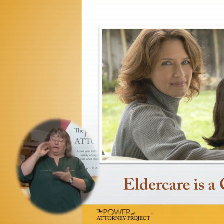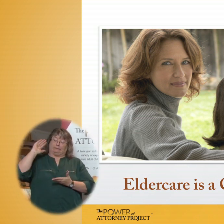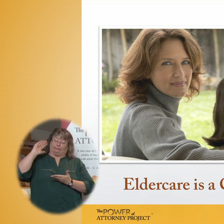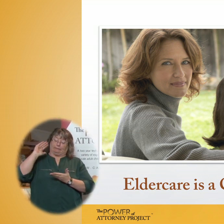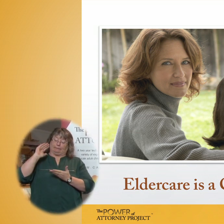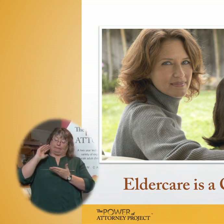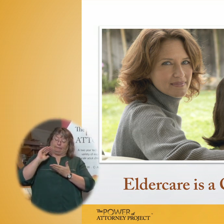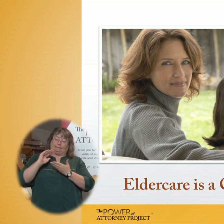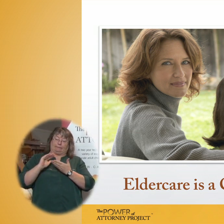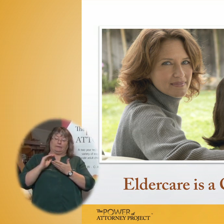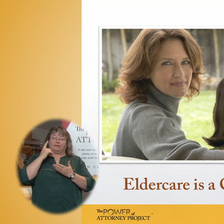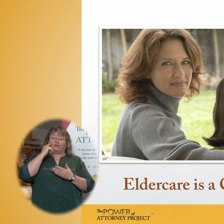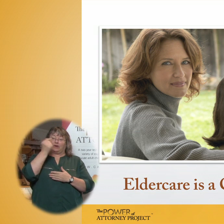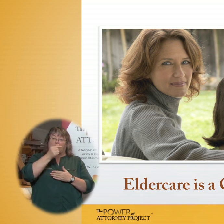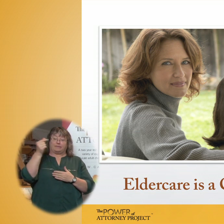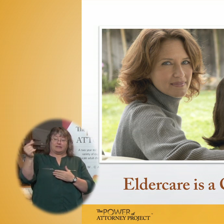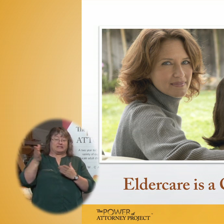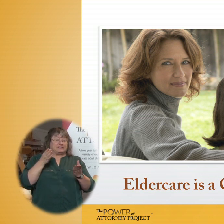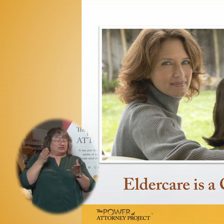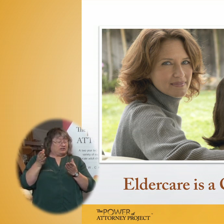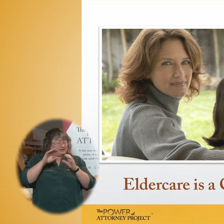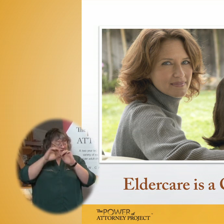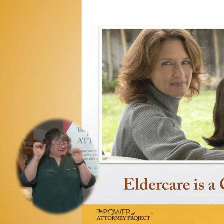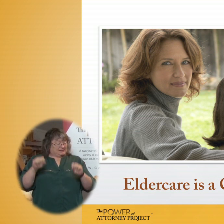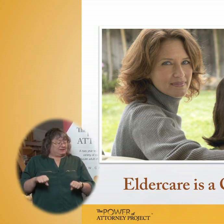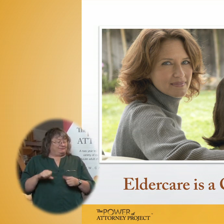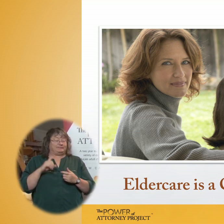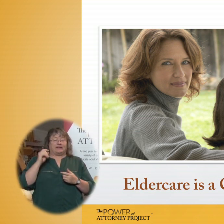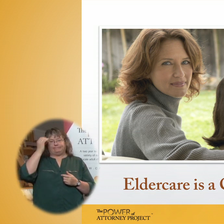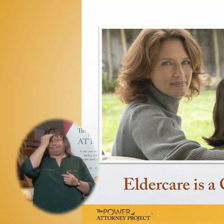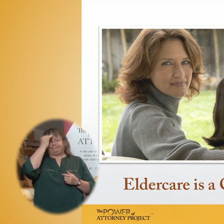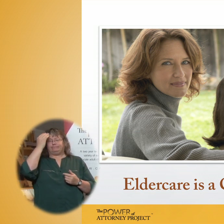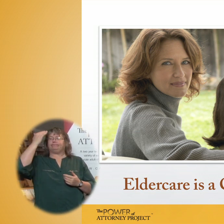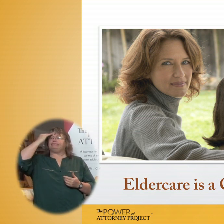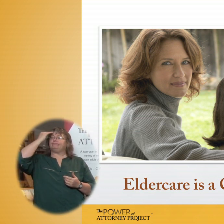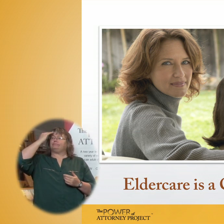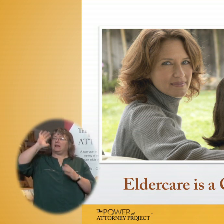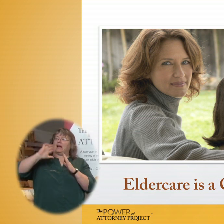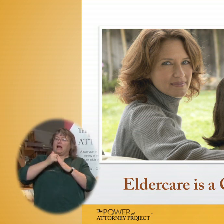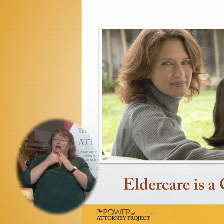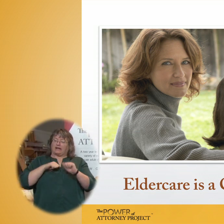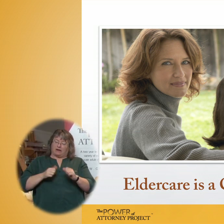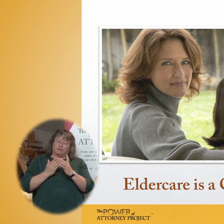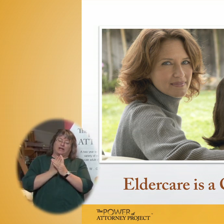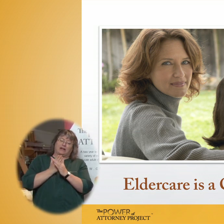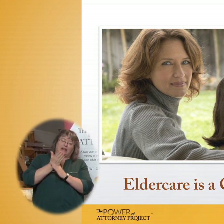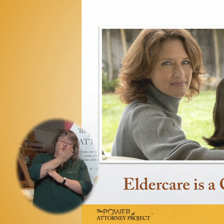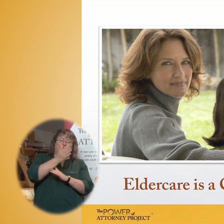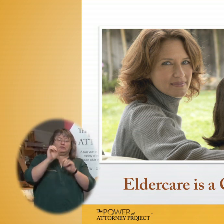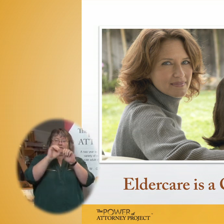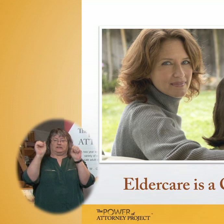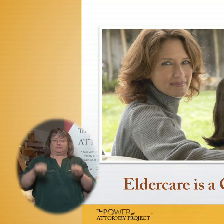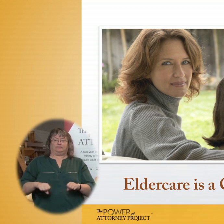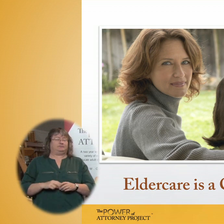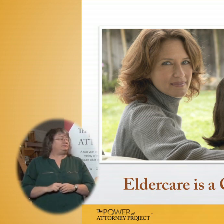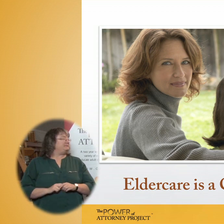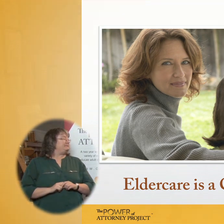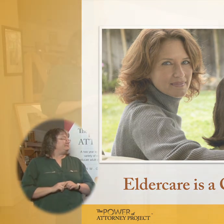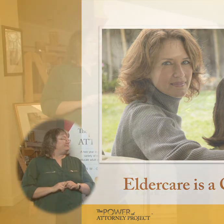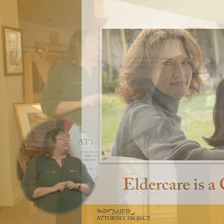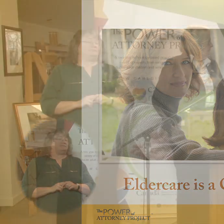in our public system, we all have to be aware of how can we navigate the system best.